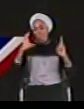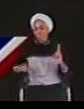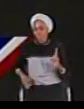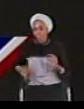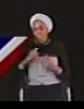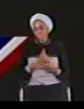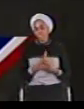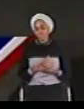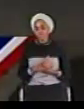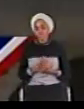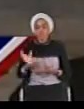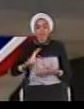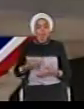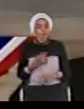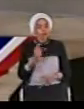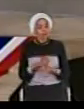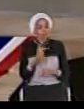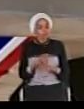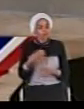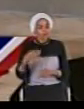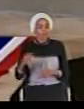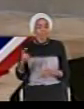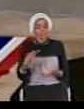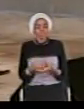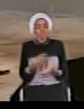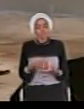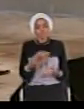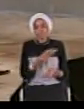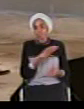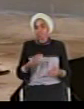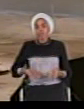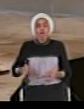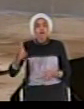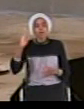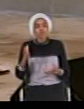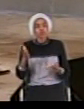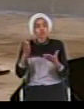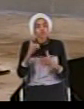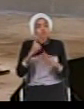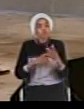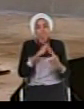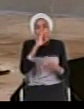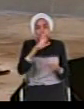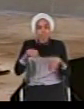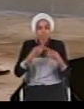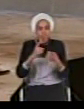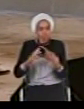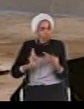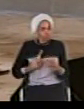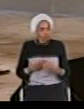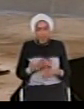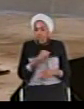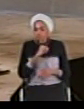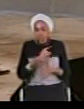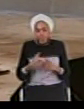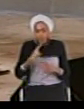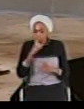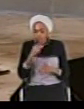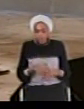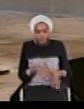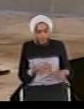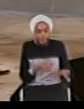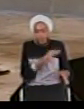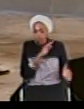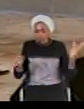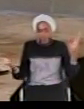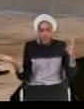us not to be thrown down, rubbed in the mud, mixed